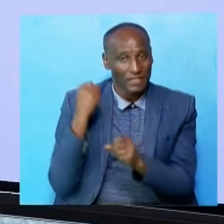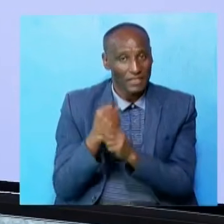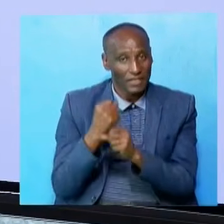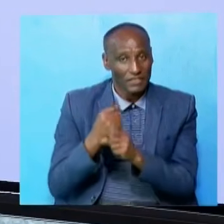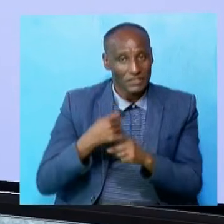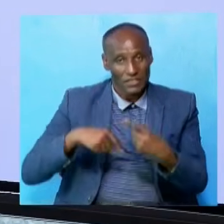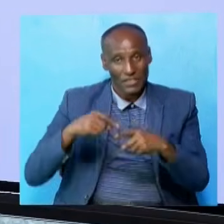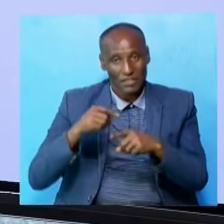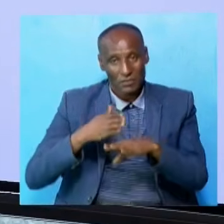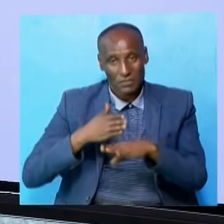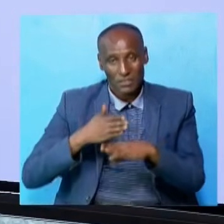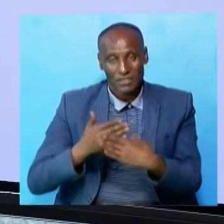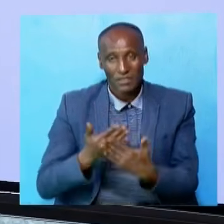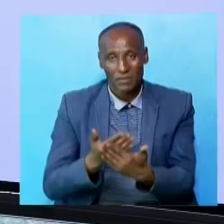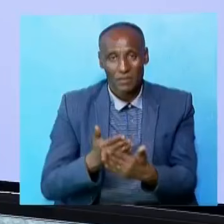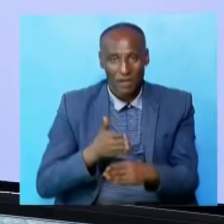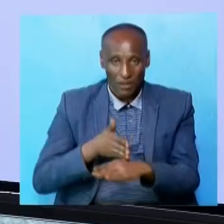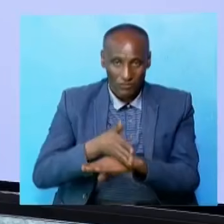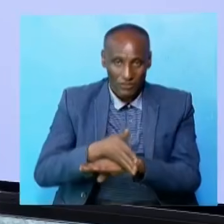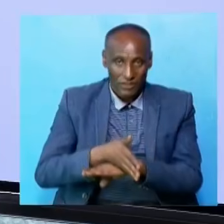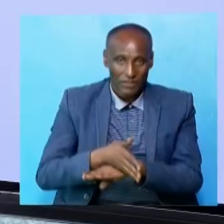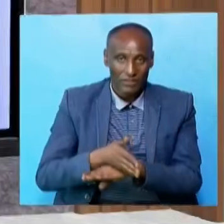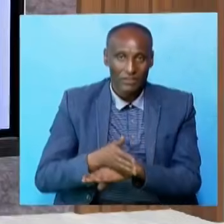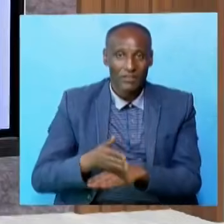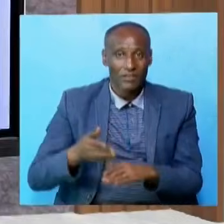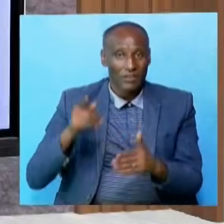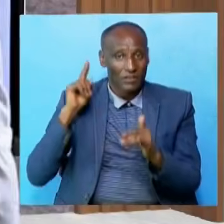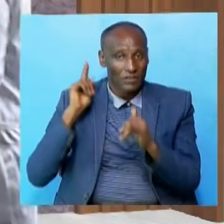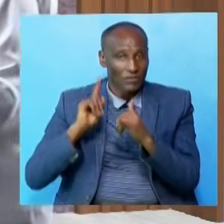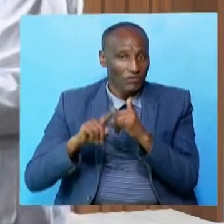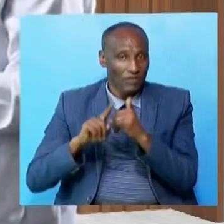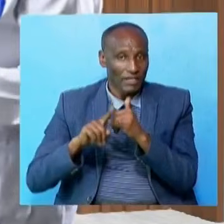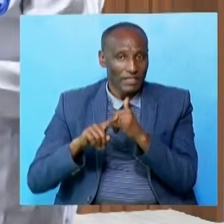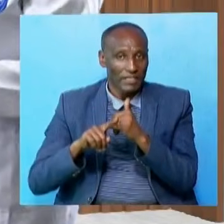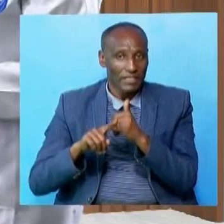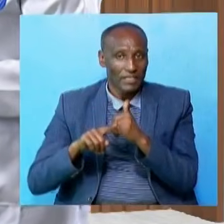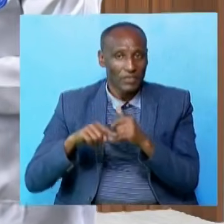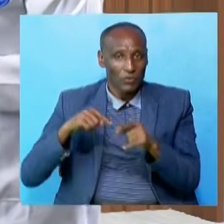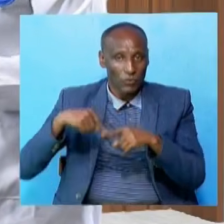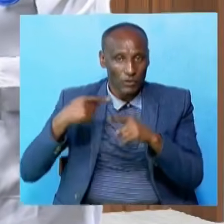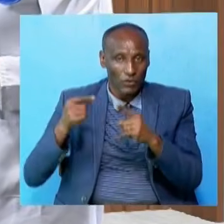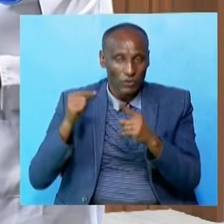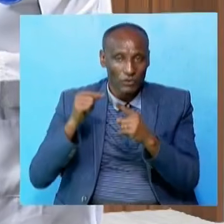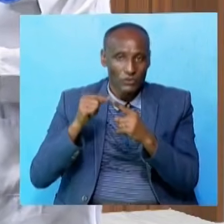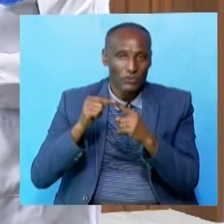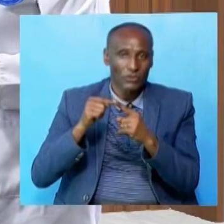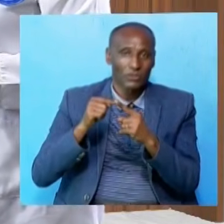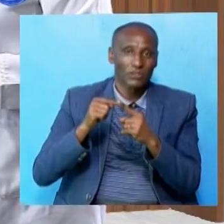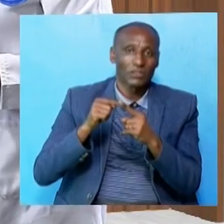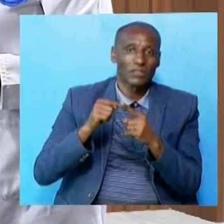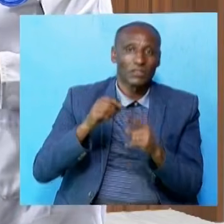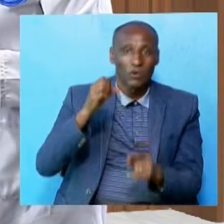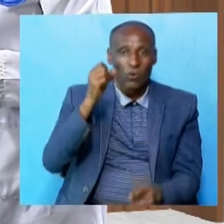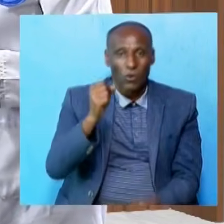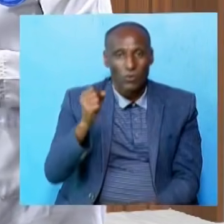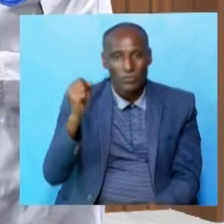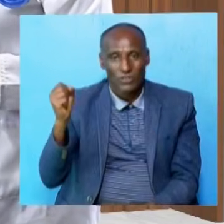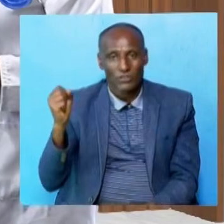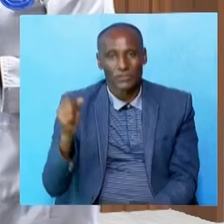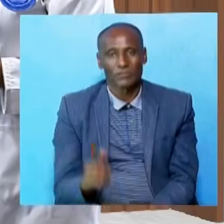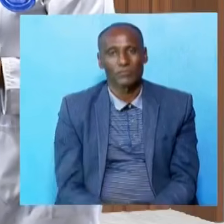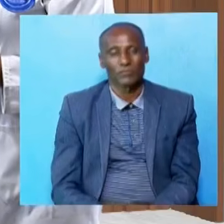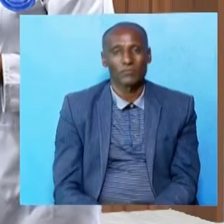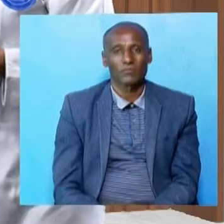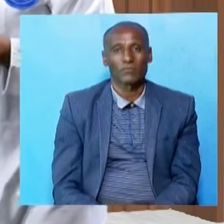after the subject, and finally, we will go to the complement or the object.